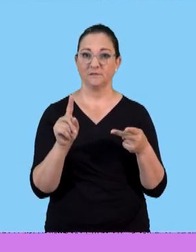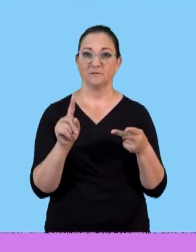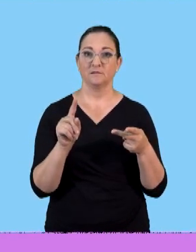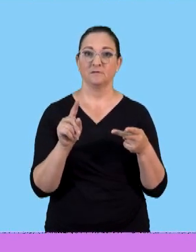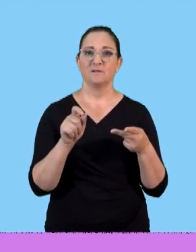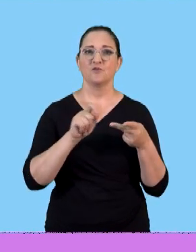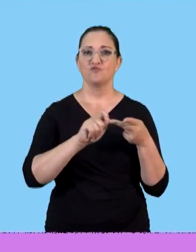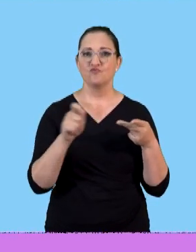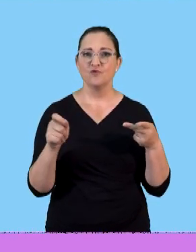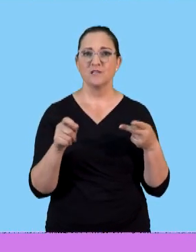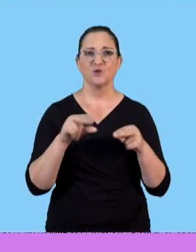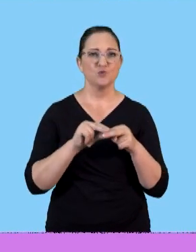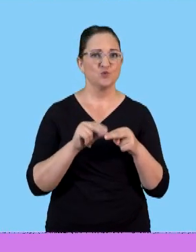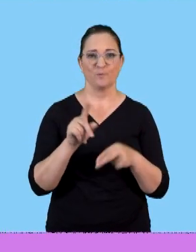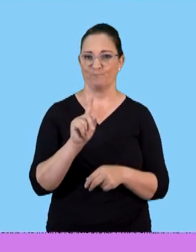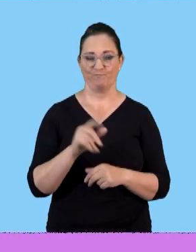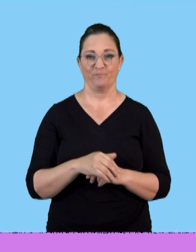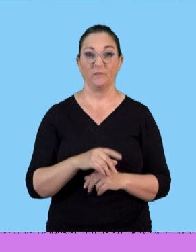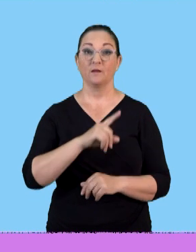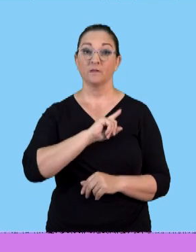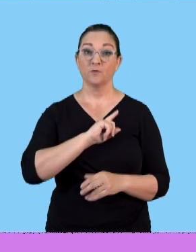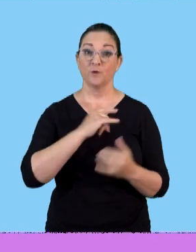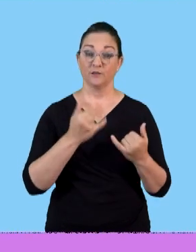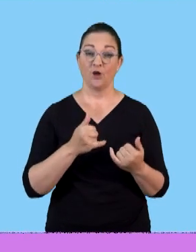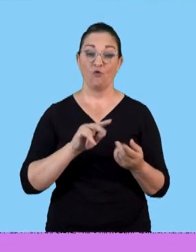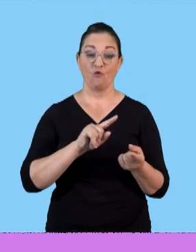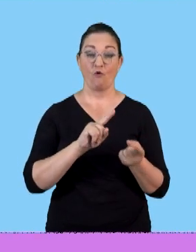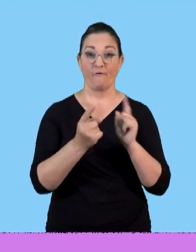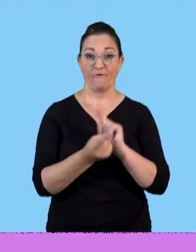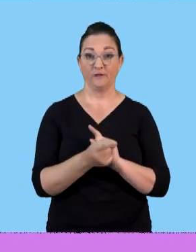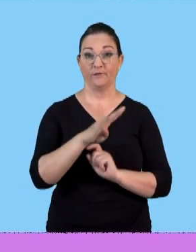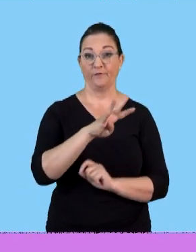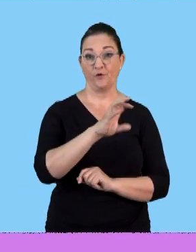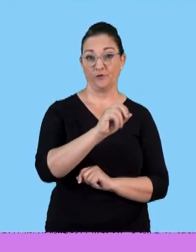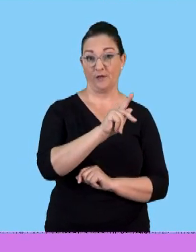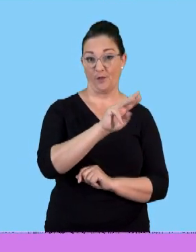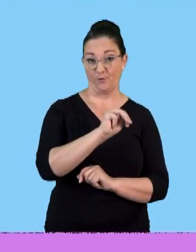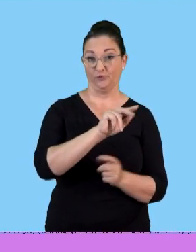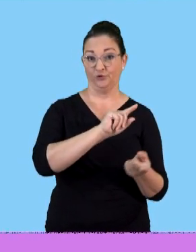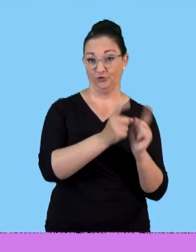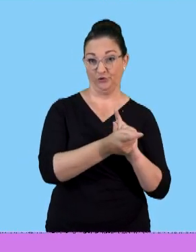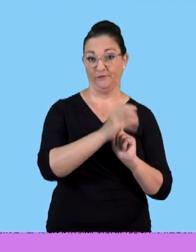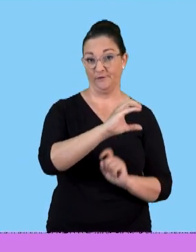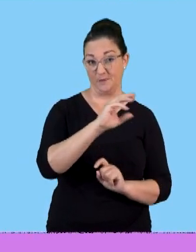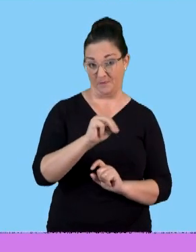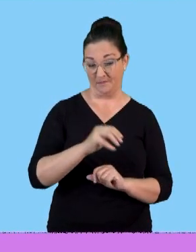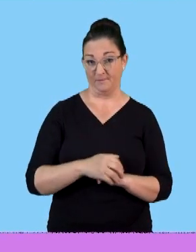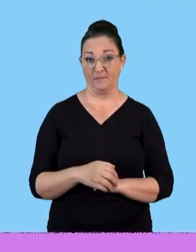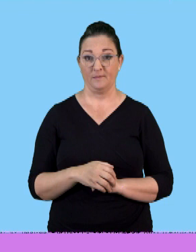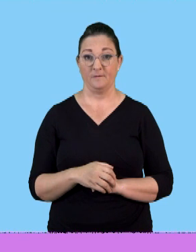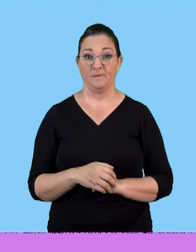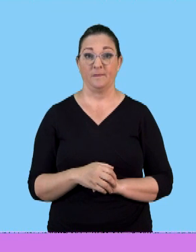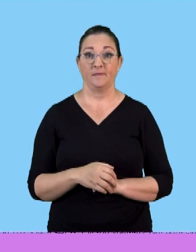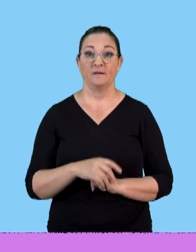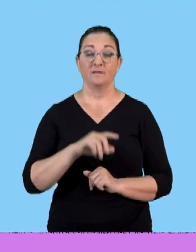It's not written as a unit. So therefore, first of all, I'm going to convert this 40 kilometers to centimeters as well.